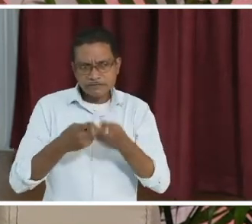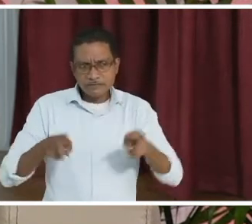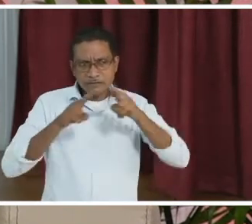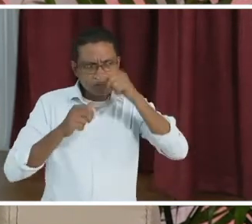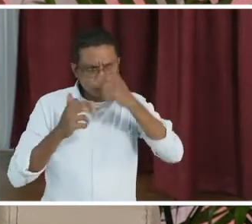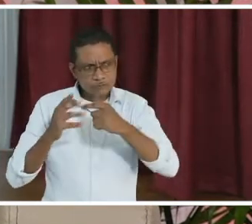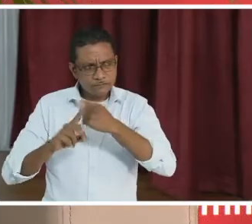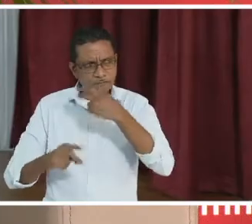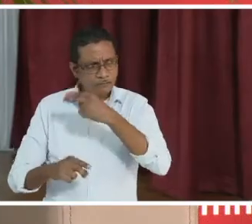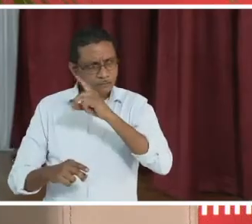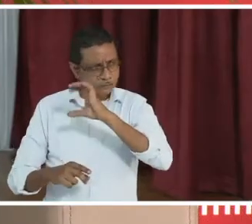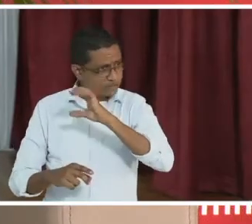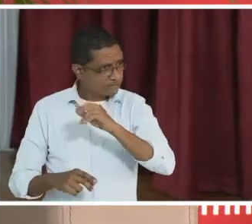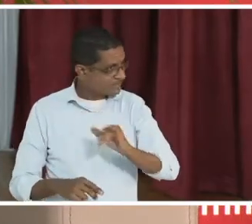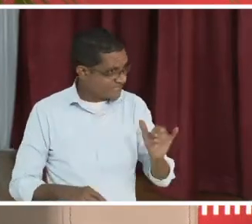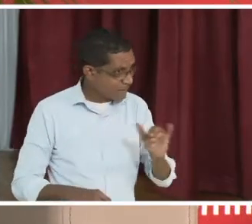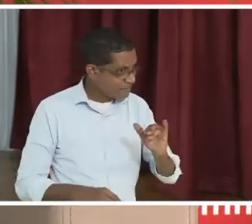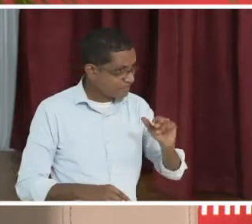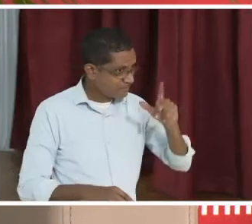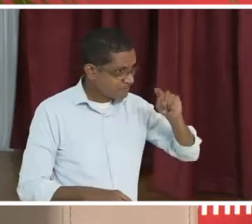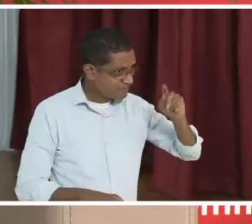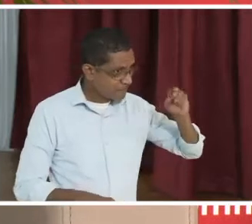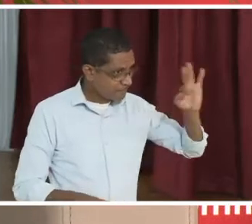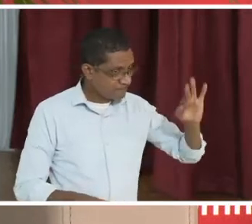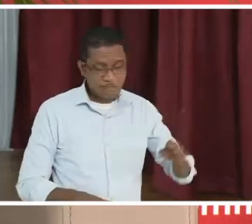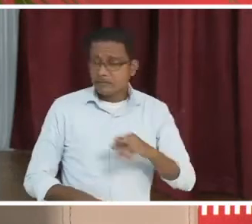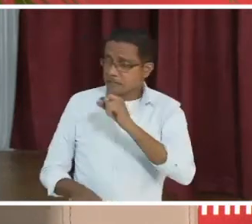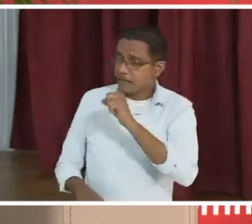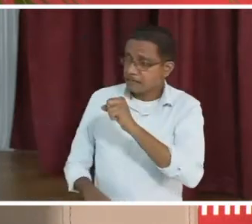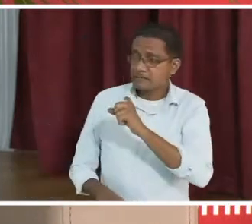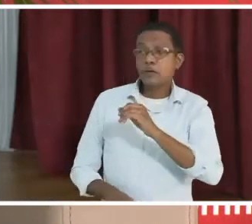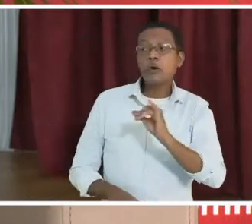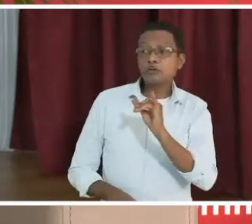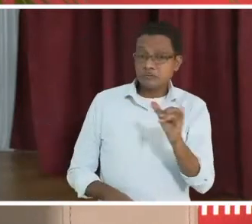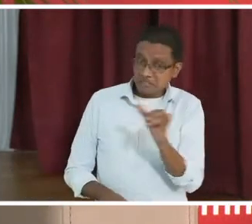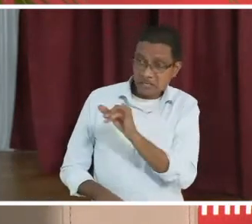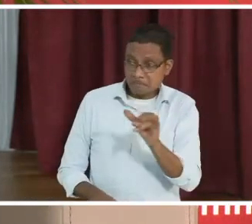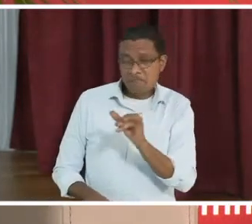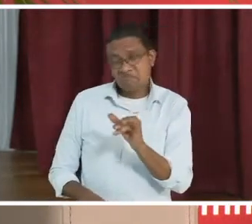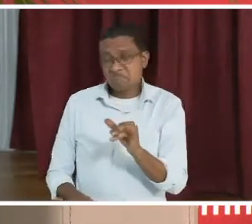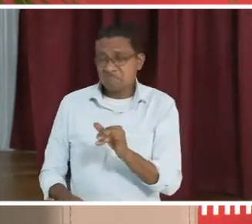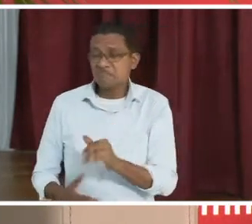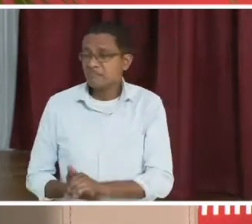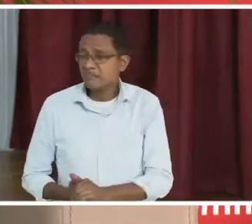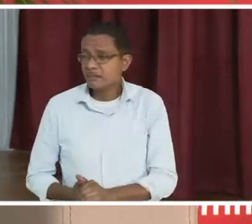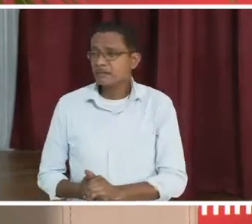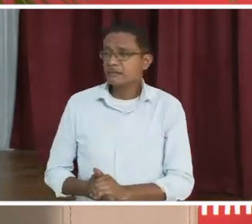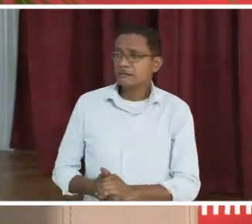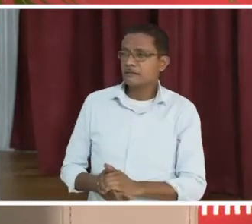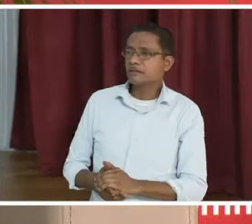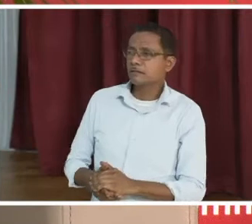course, at Ttmf, and very similar because what Rajiv is actually speaking about is training that they got from